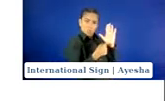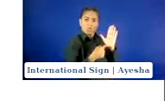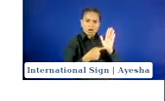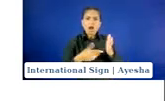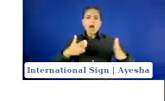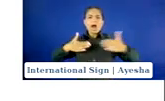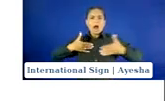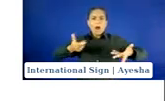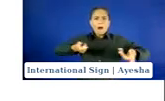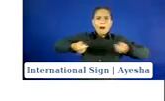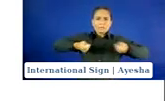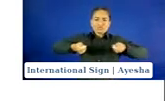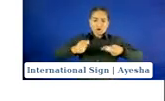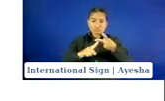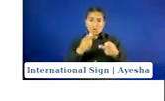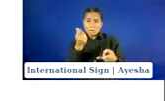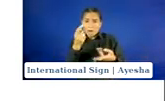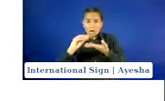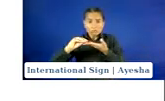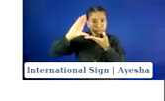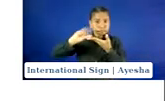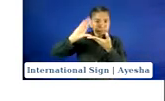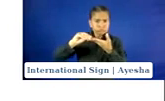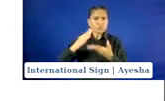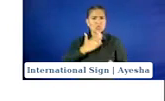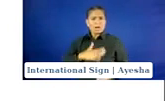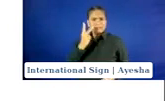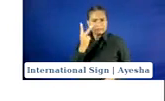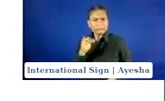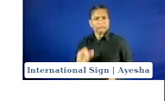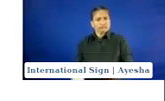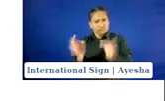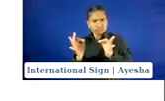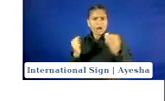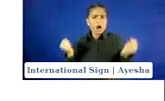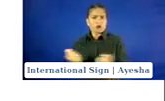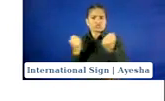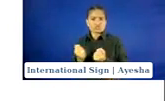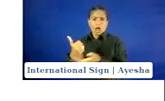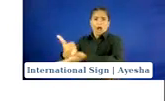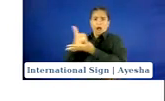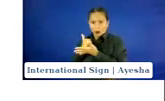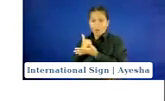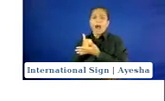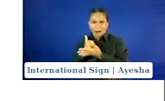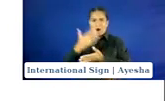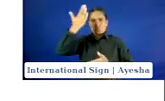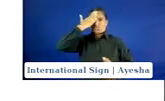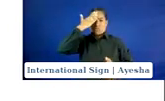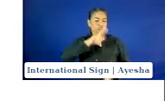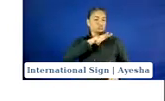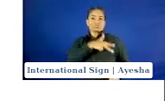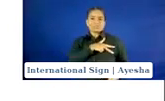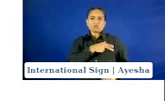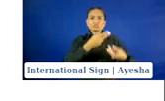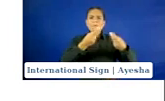to take because this helps to guarantee the sustainability of the social protection system and ensure that services that has